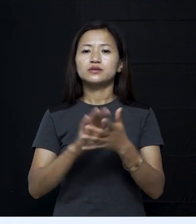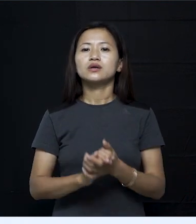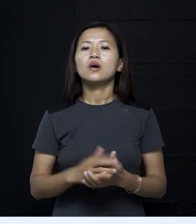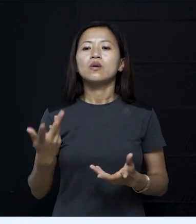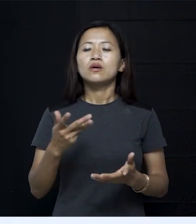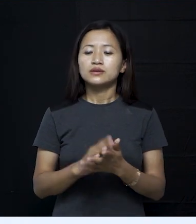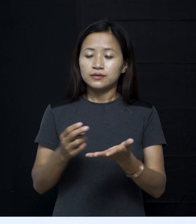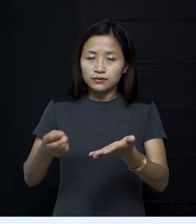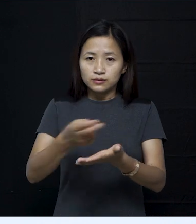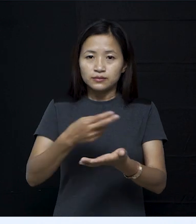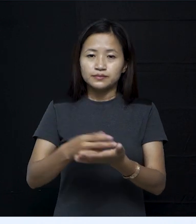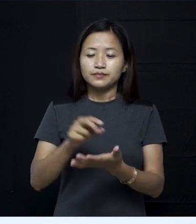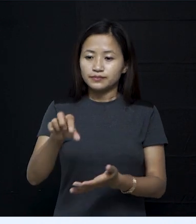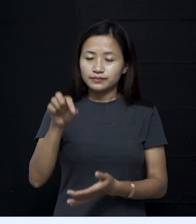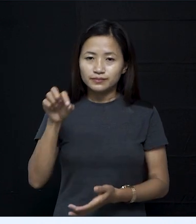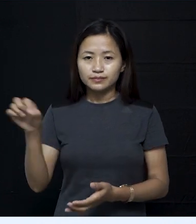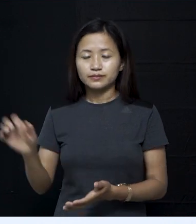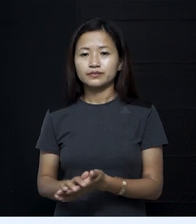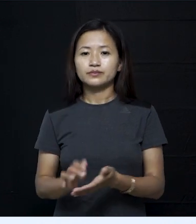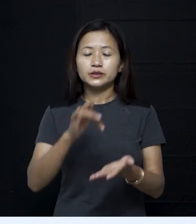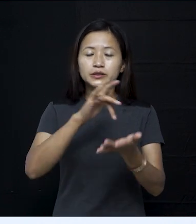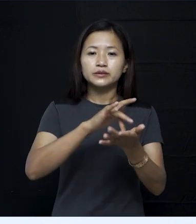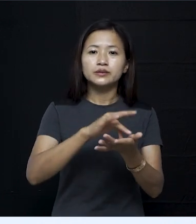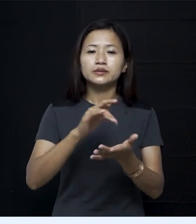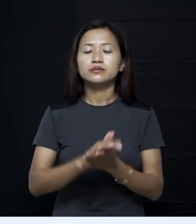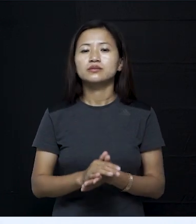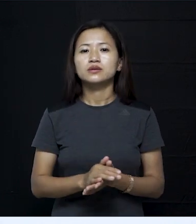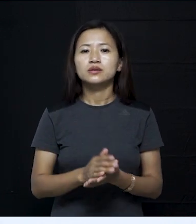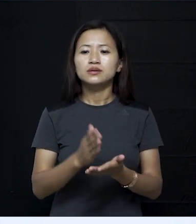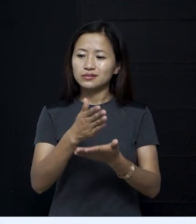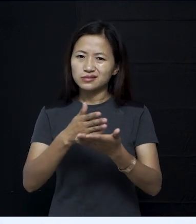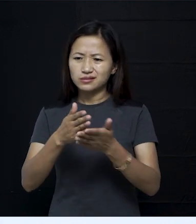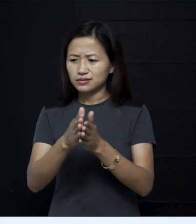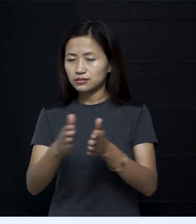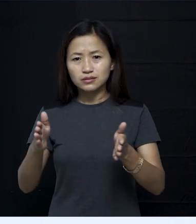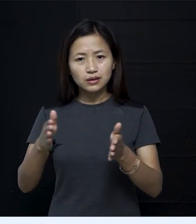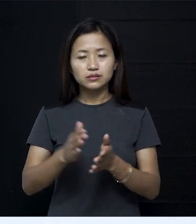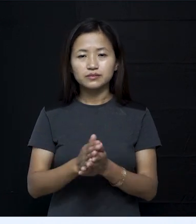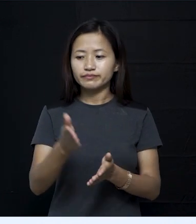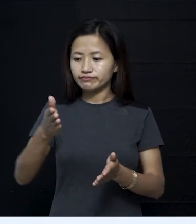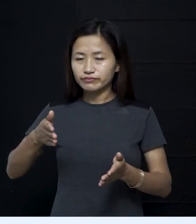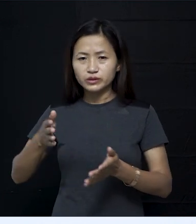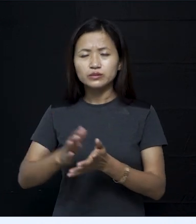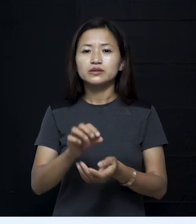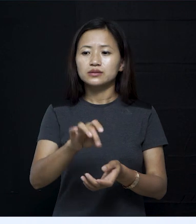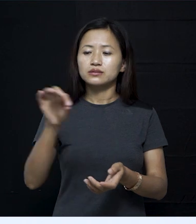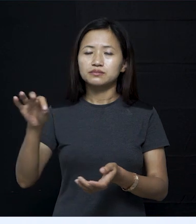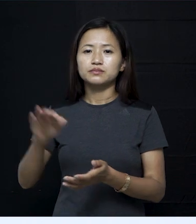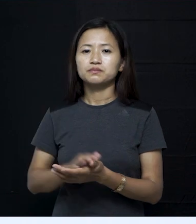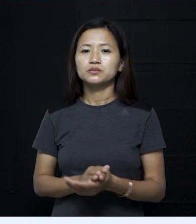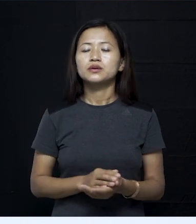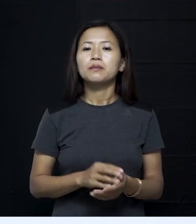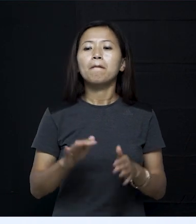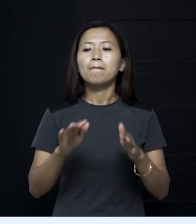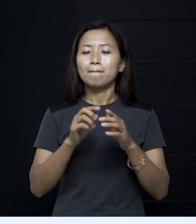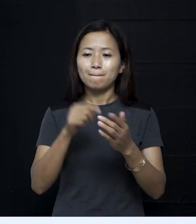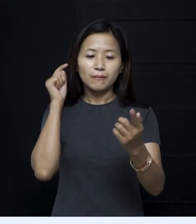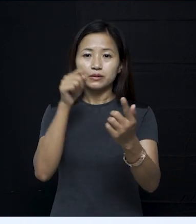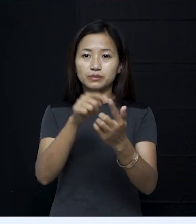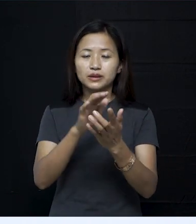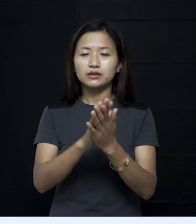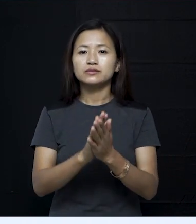the doom cultivation, okay. Now this primitive cultivation, or this primitive farming, I'm sure